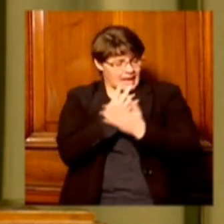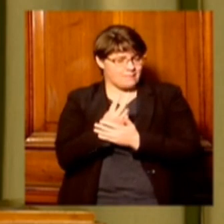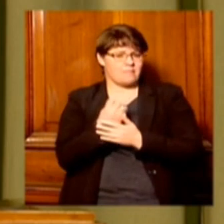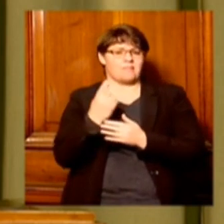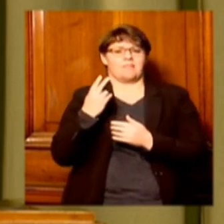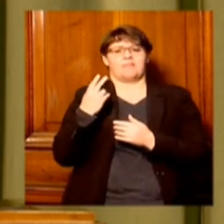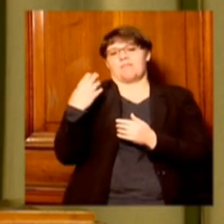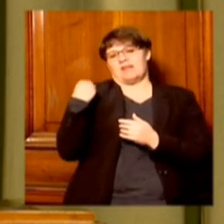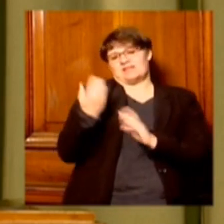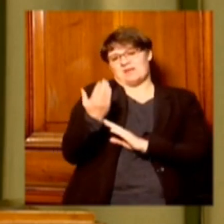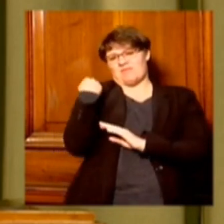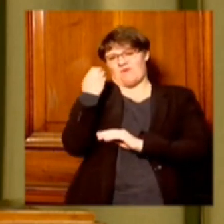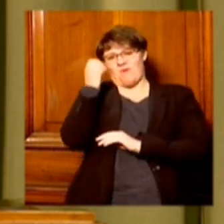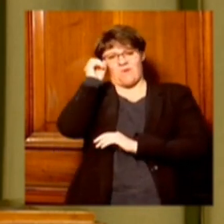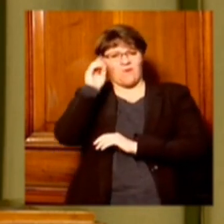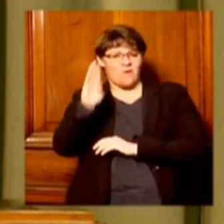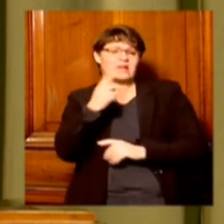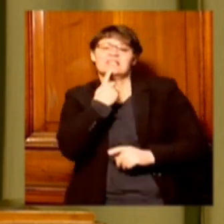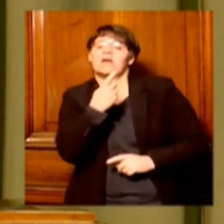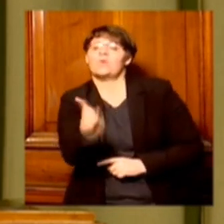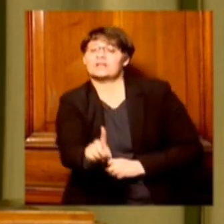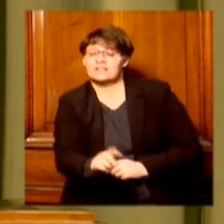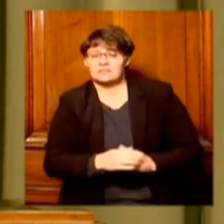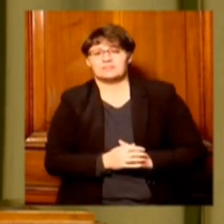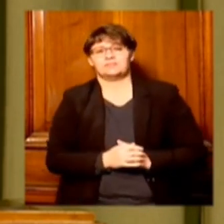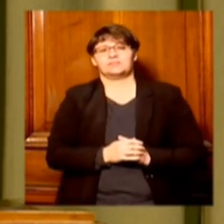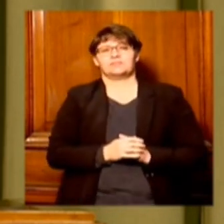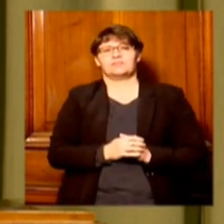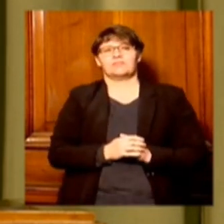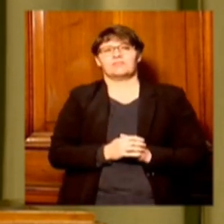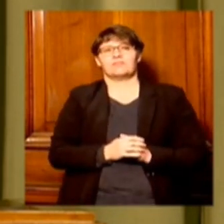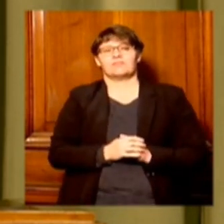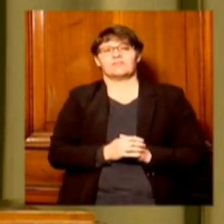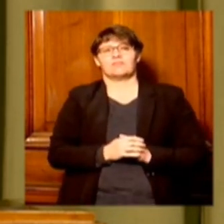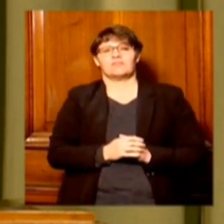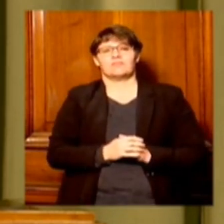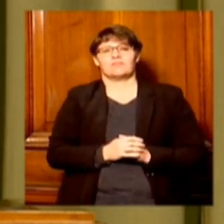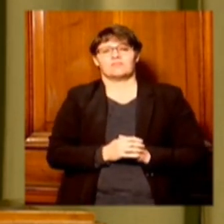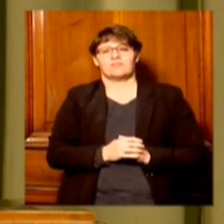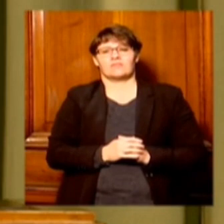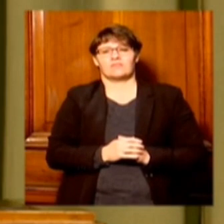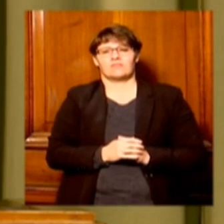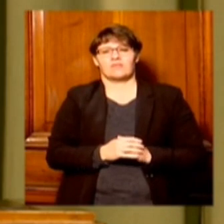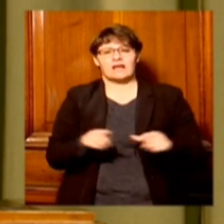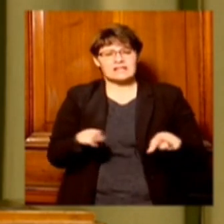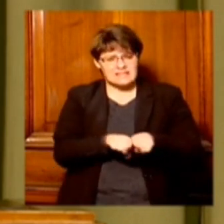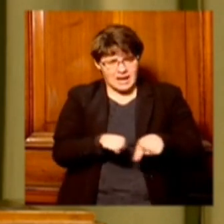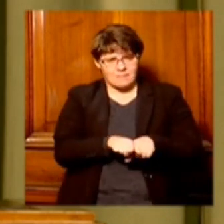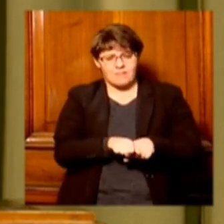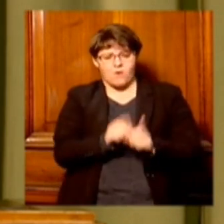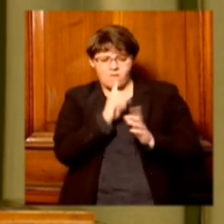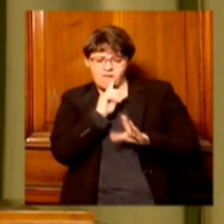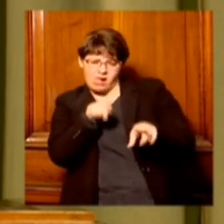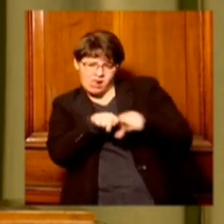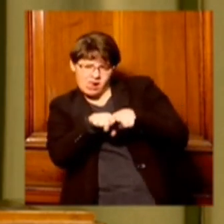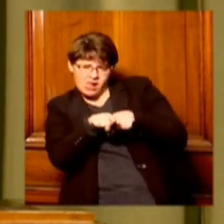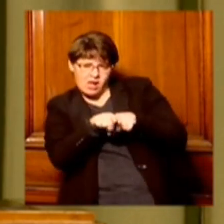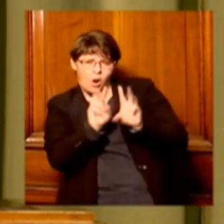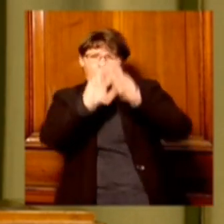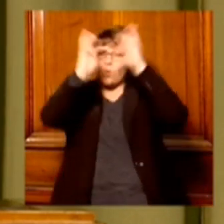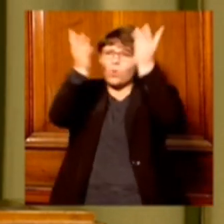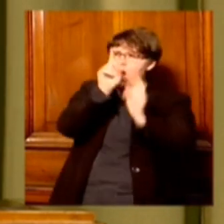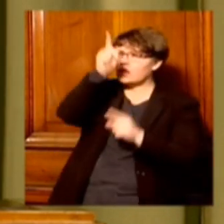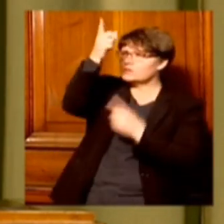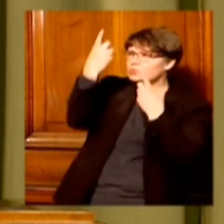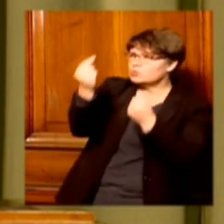press conferences, we are now guided by, and we are also benchmarking with what the rest of the world